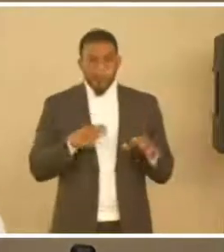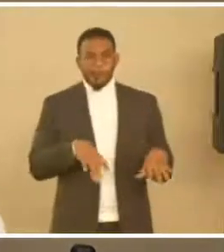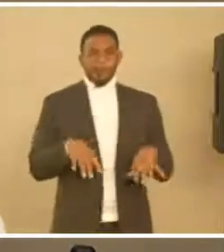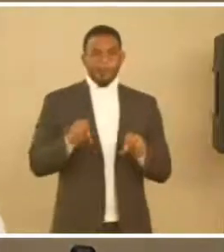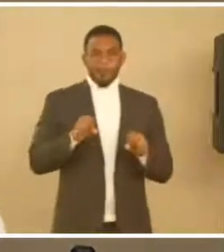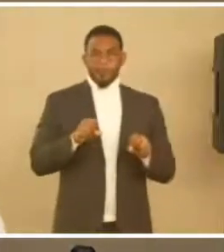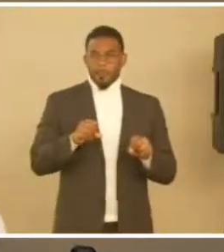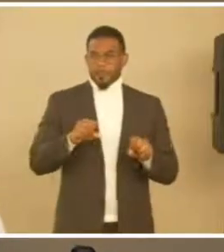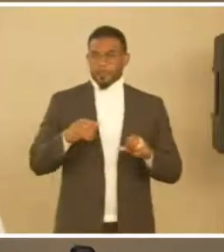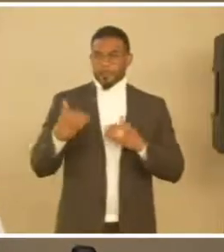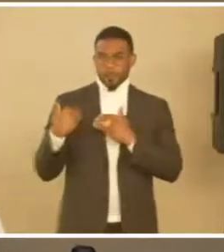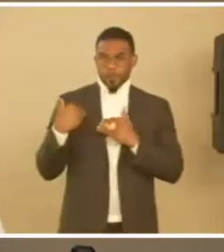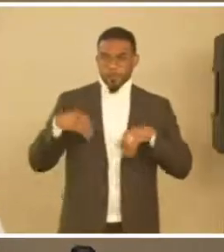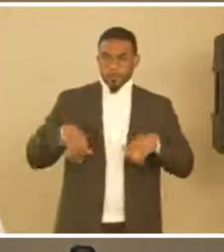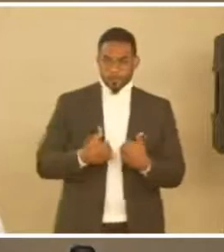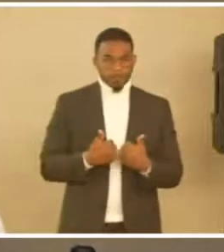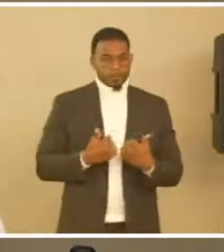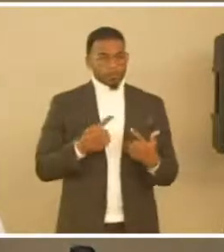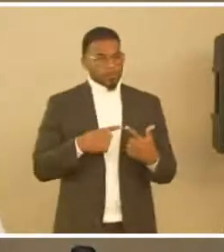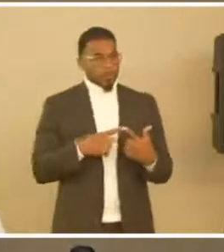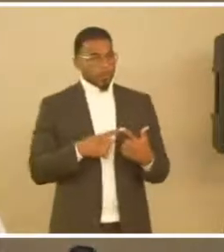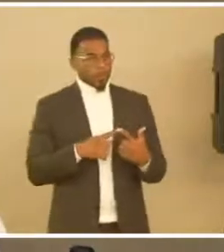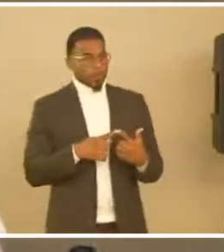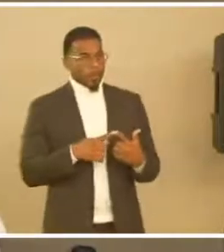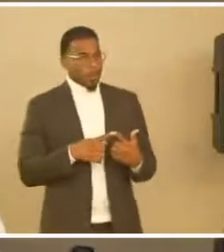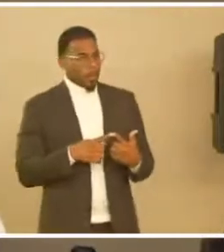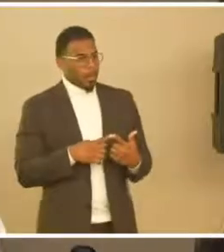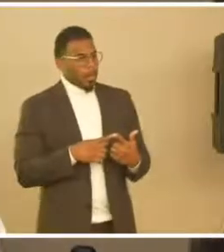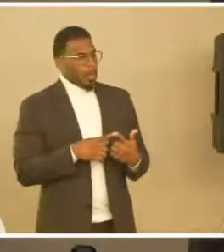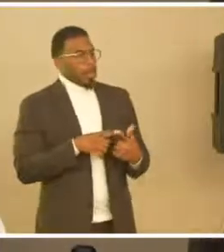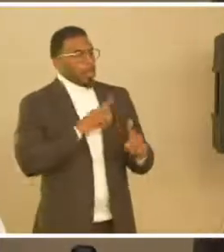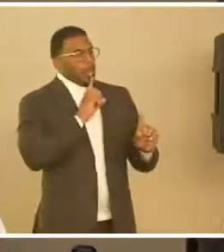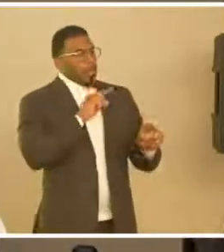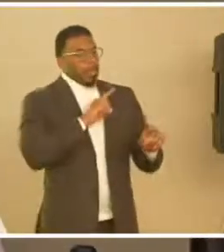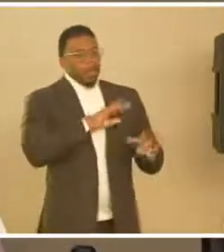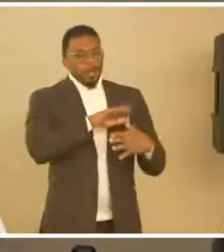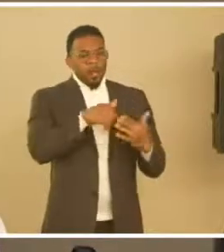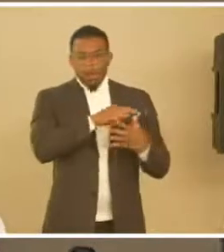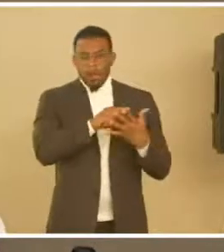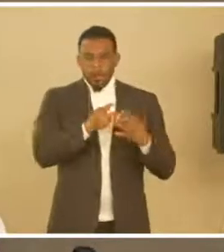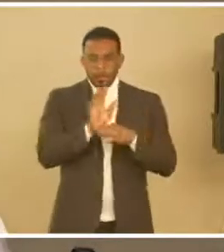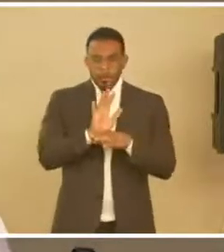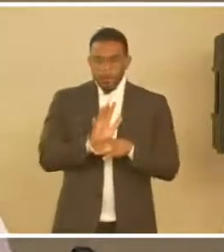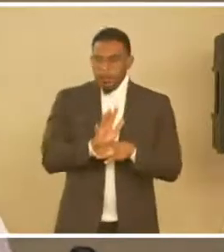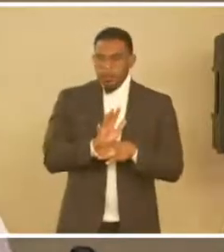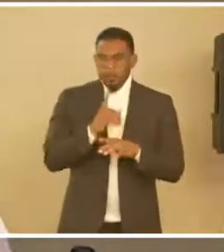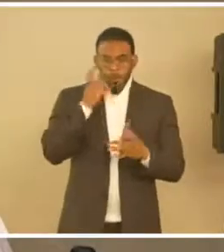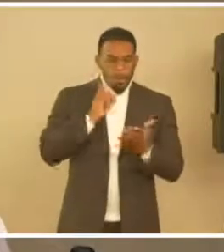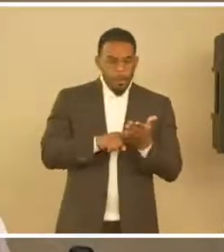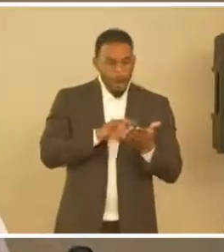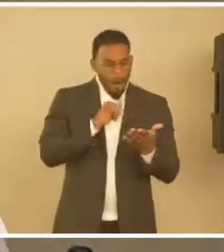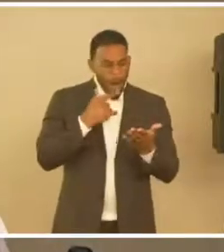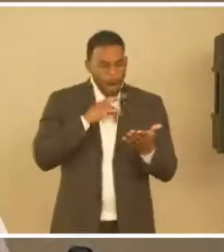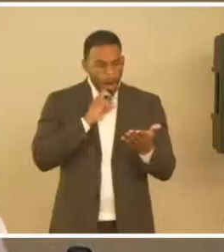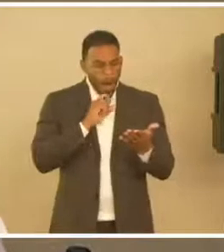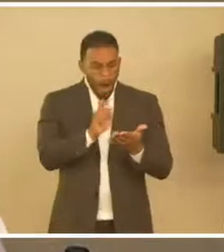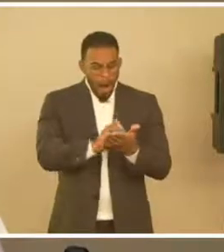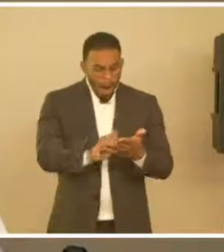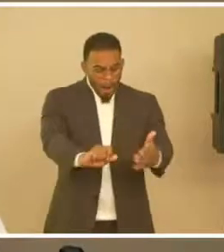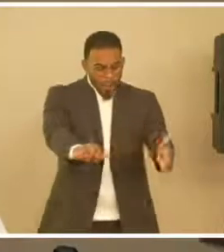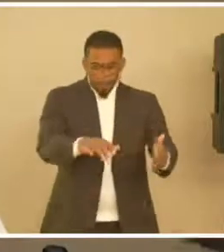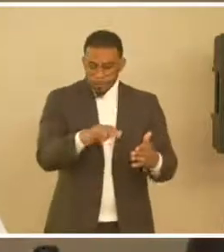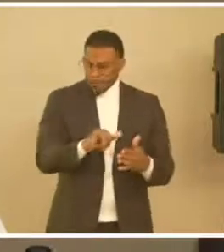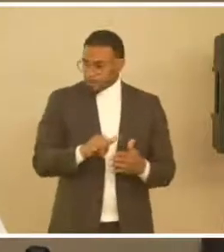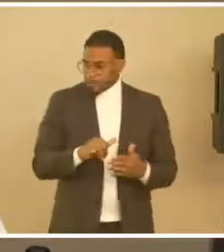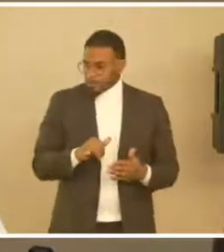take the challenge and I rewrote the whole documentary, realizing while I was writing that I